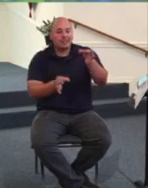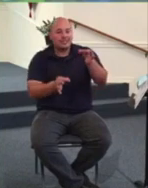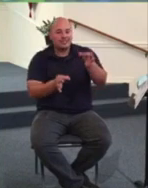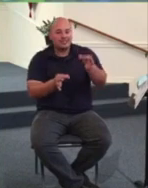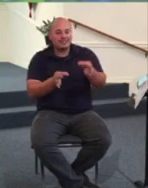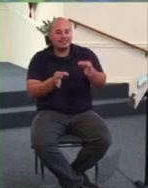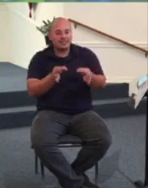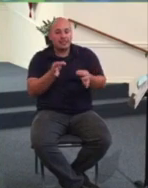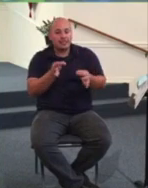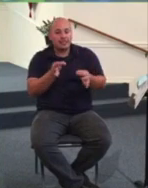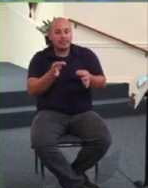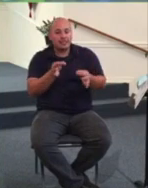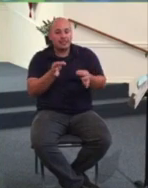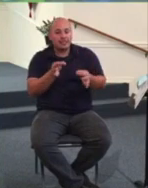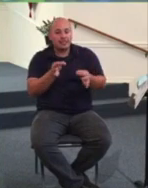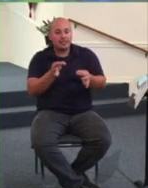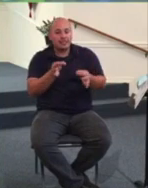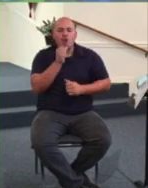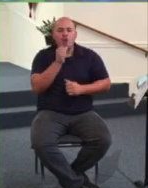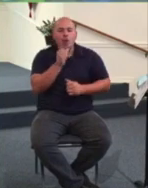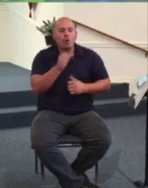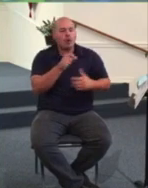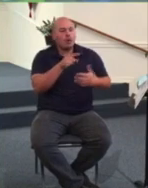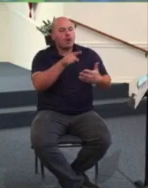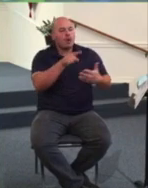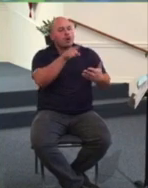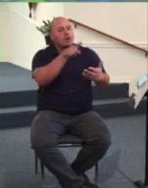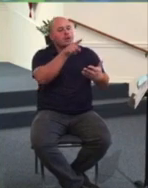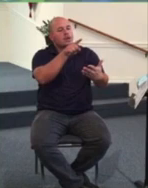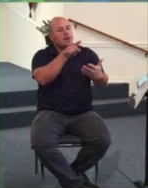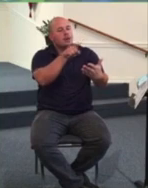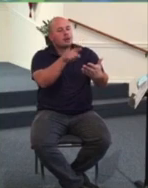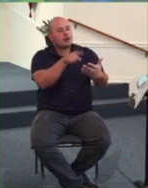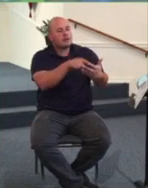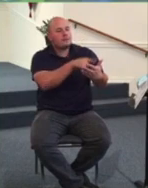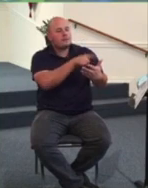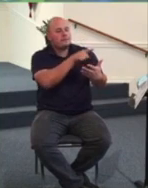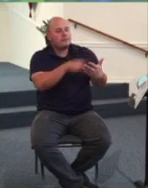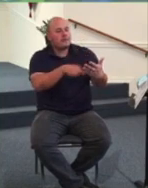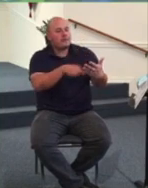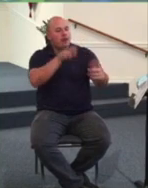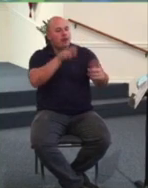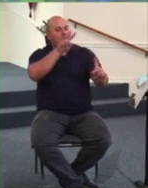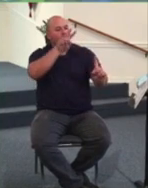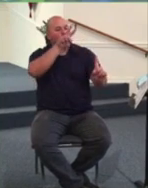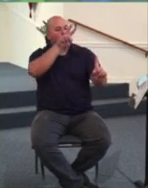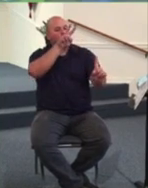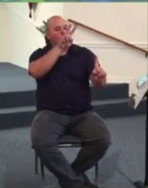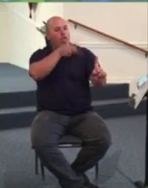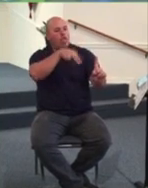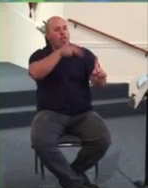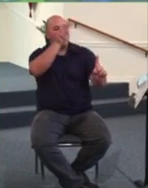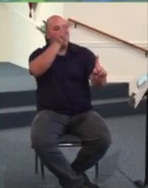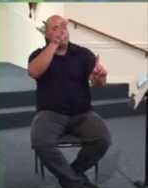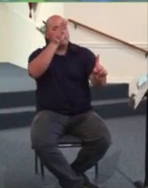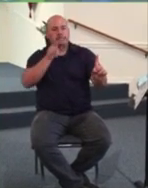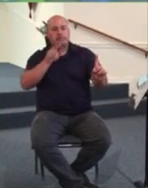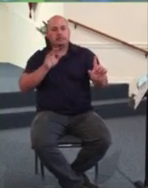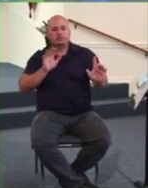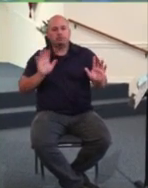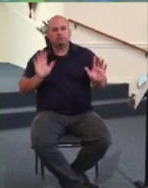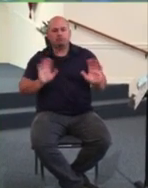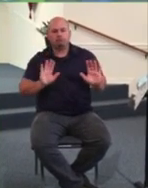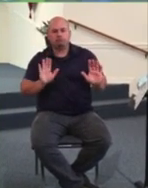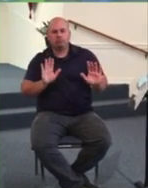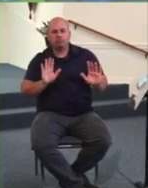37. Do not condemn, and you will not be condemned. Instead, forgive, and you will